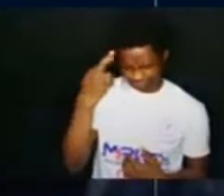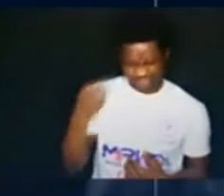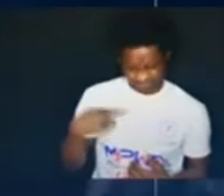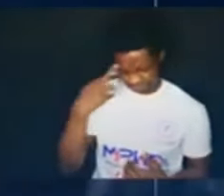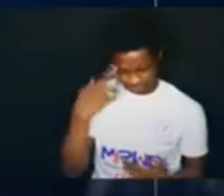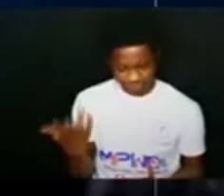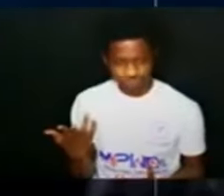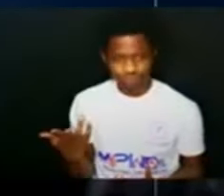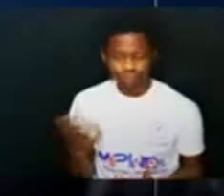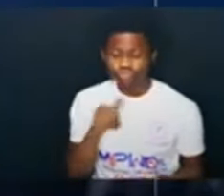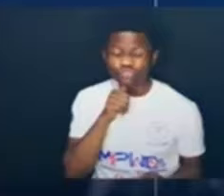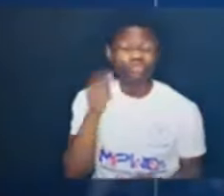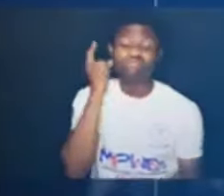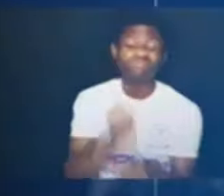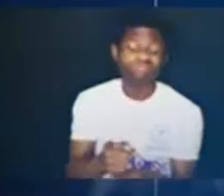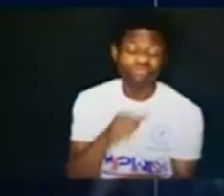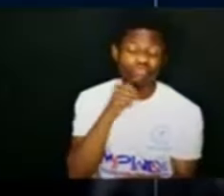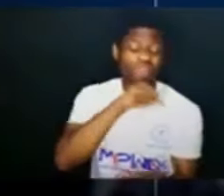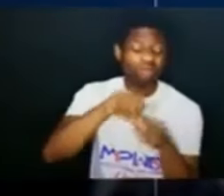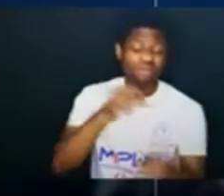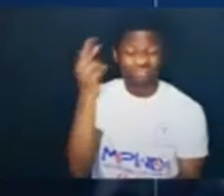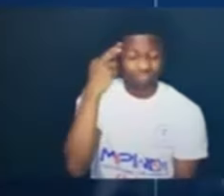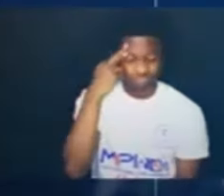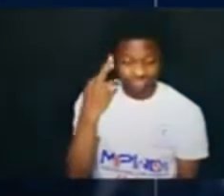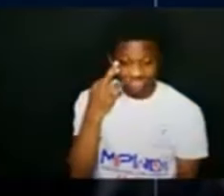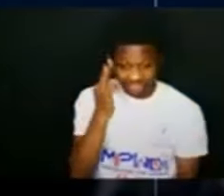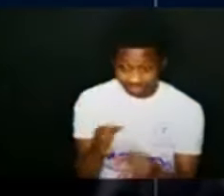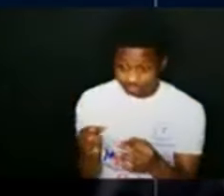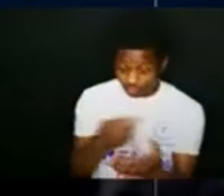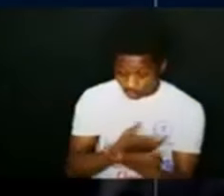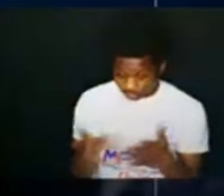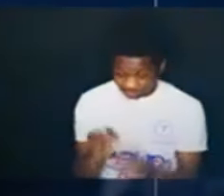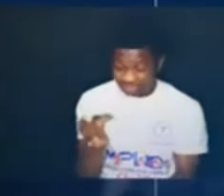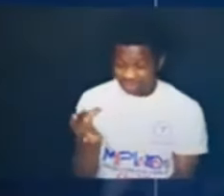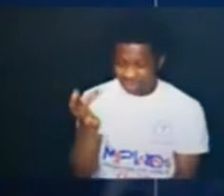my soul. This is not size of any coin. Once you are convicted,